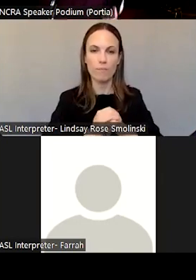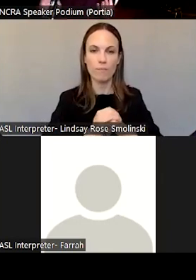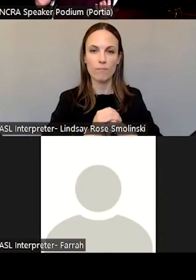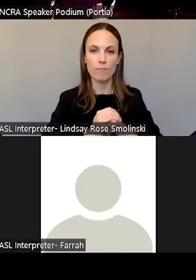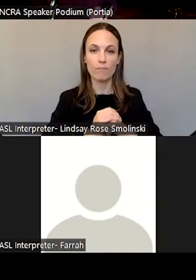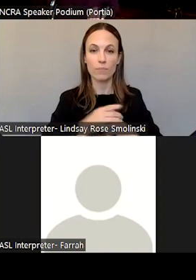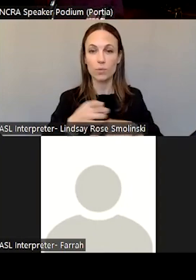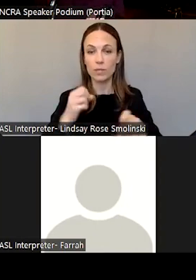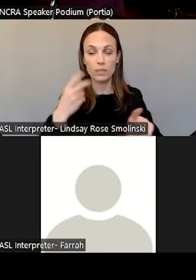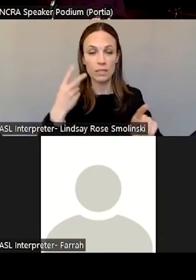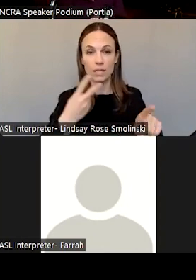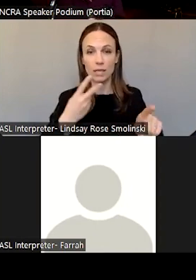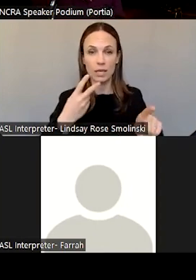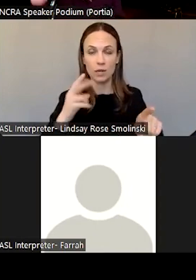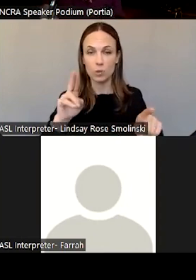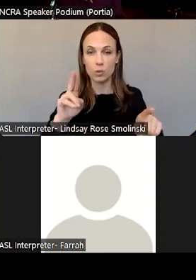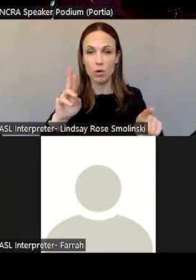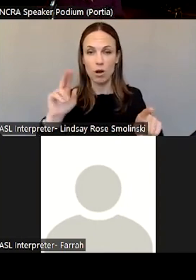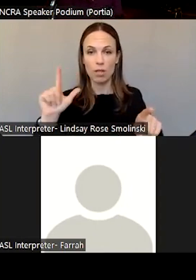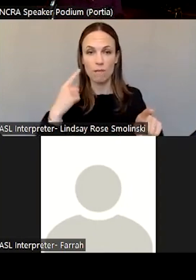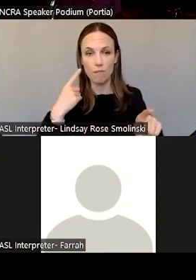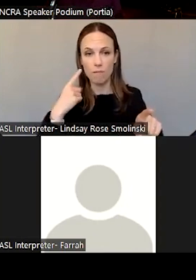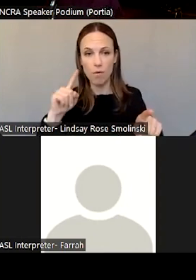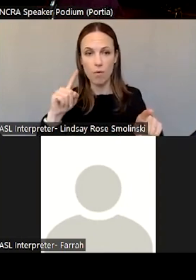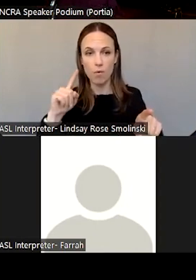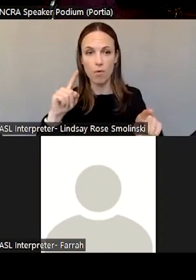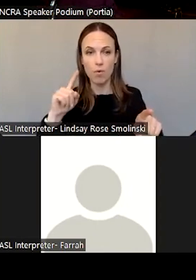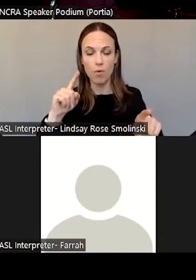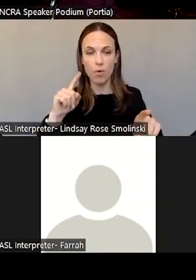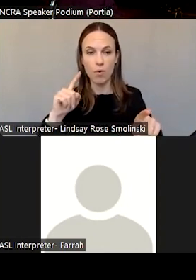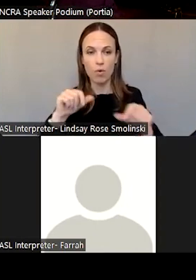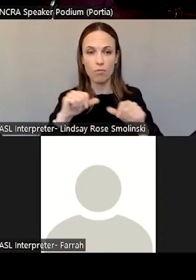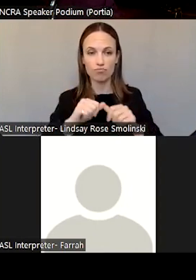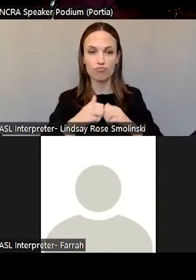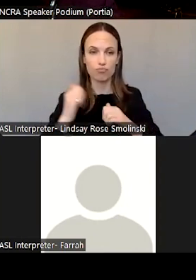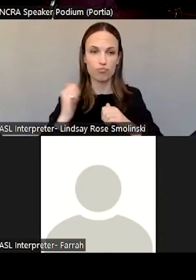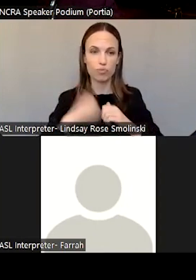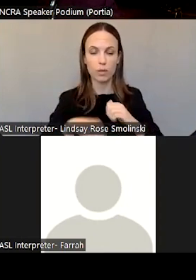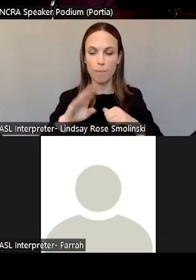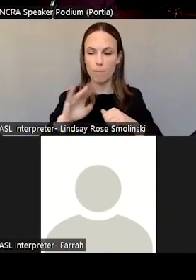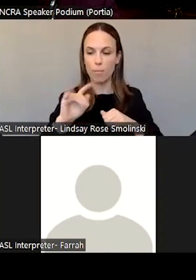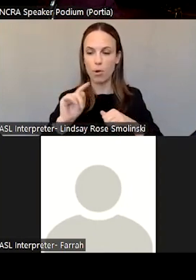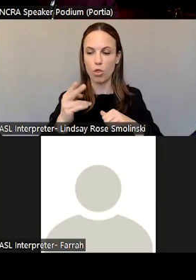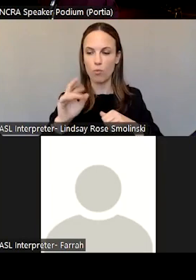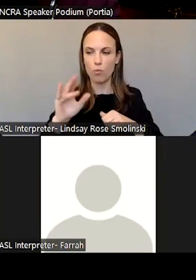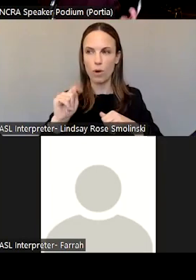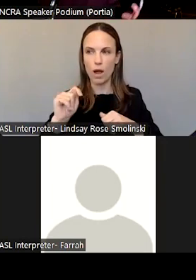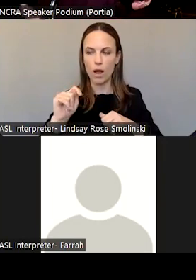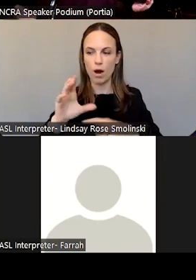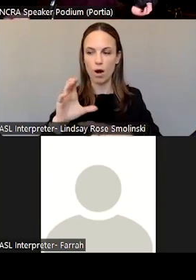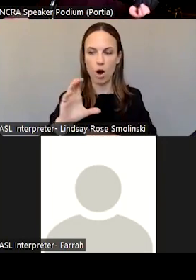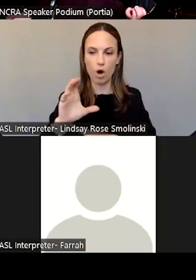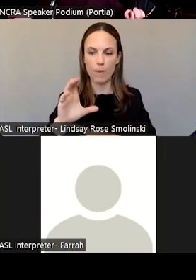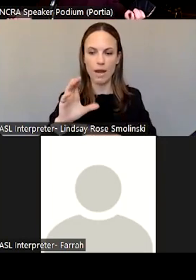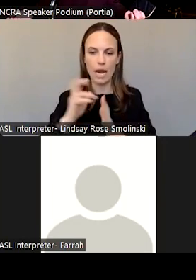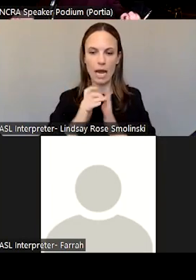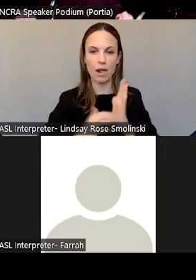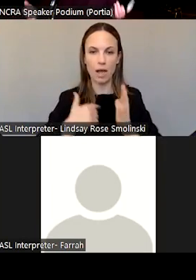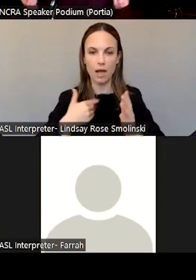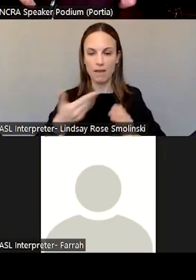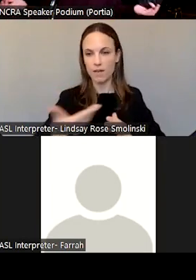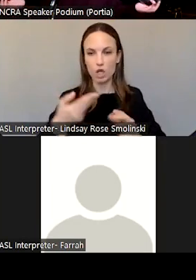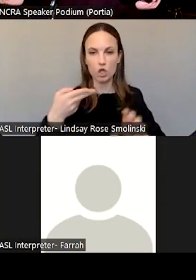And you can see the URL for the Resilience Birthright carbon calculator. I invite you all to